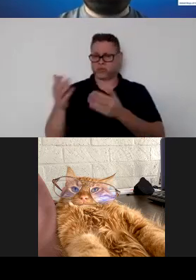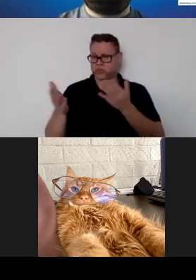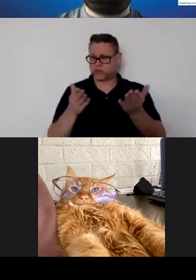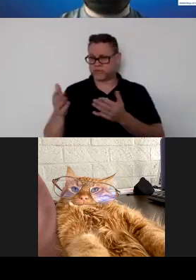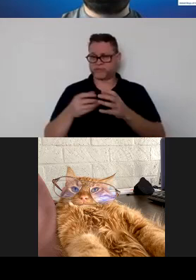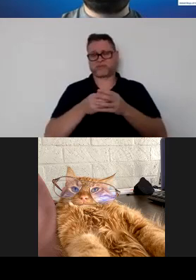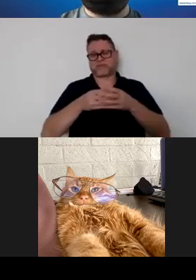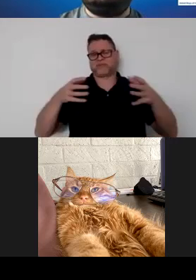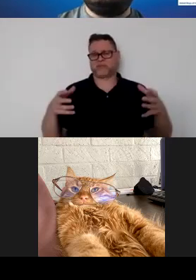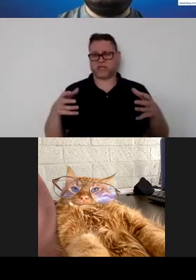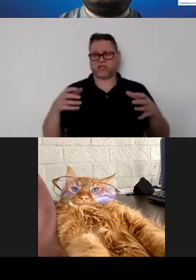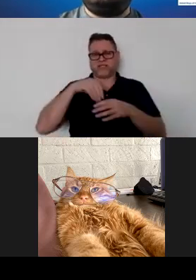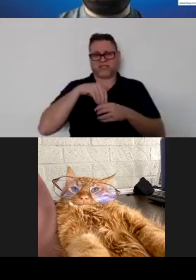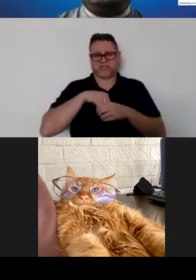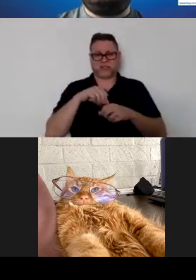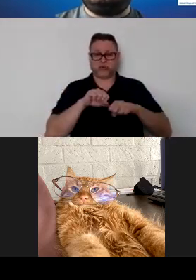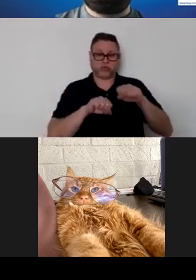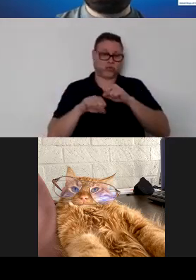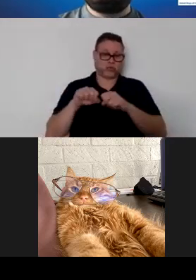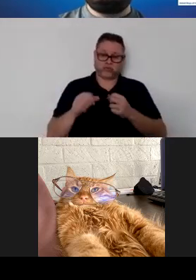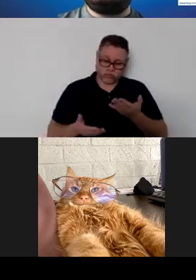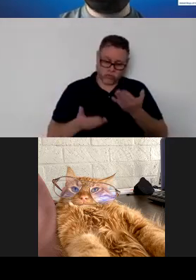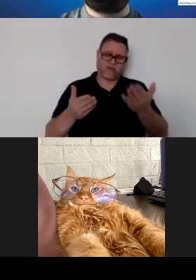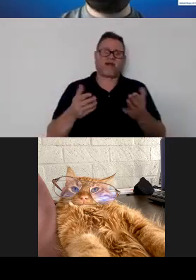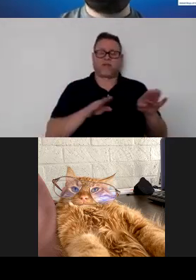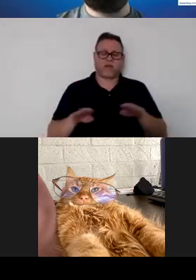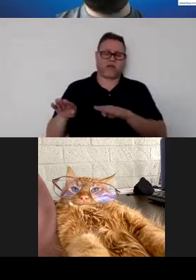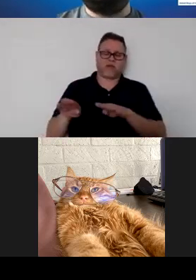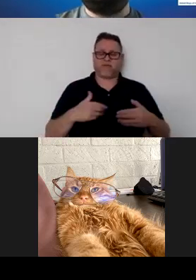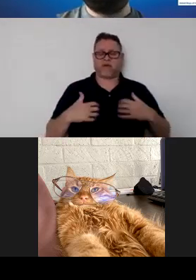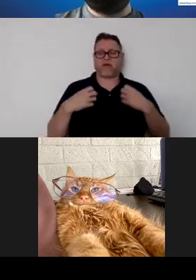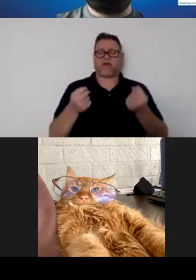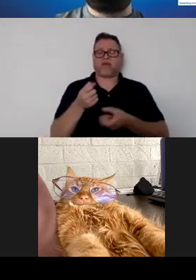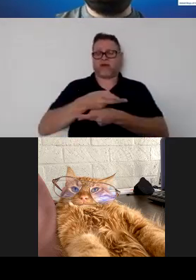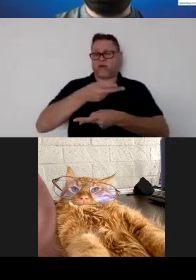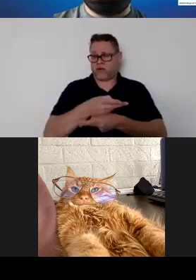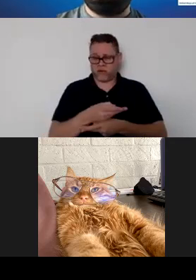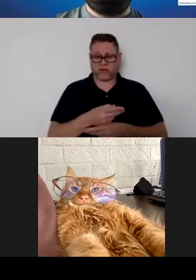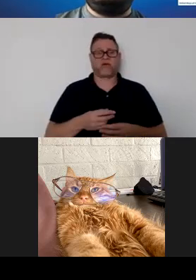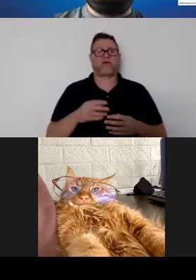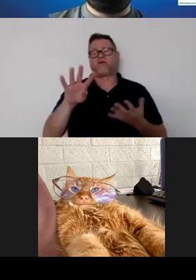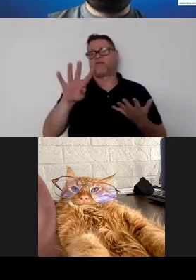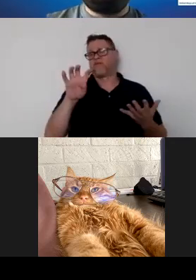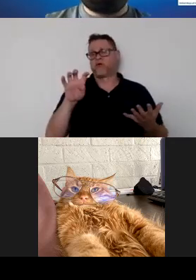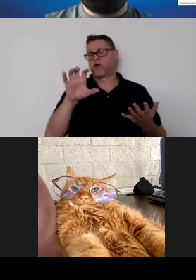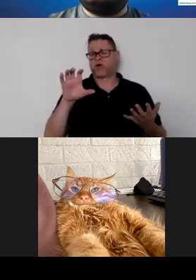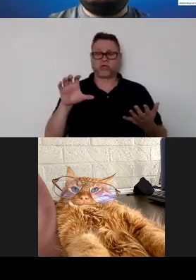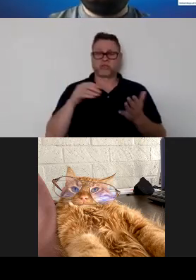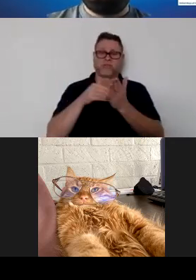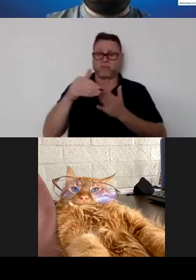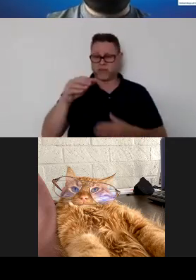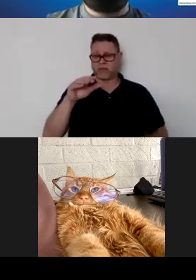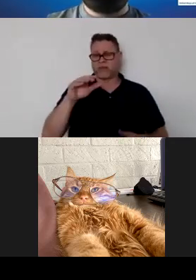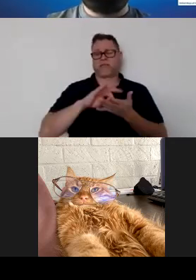the infrastructure for providing behavioral health care. Now, this, of course, also includes 400 million in Medi-Cal managed